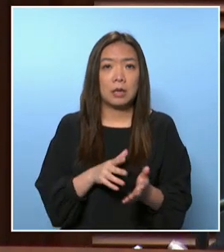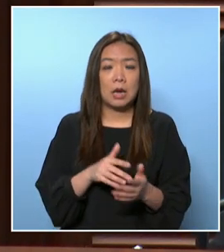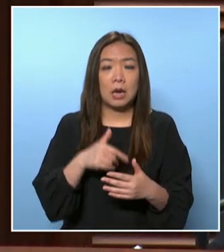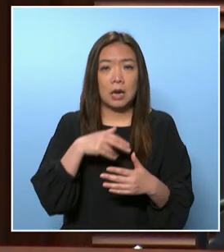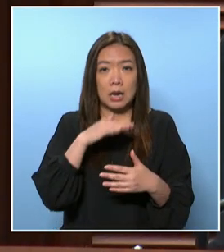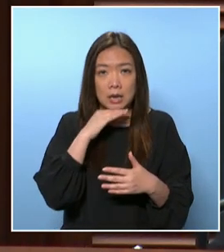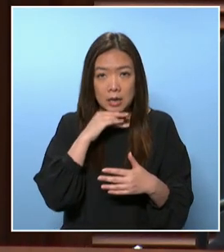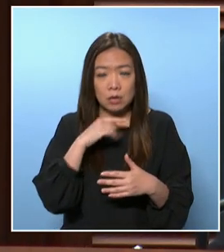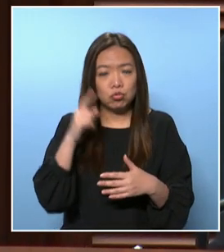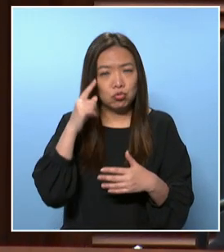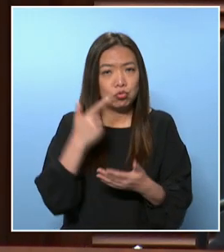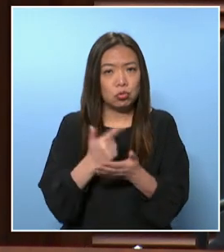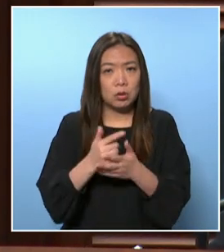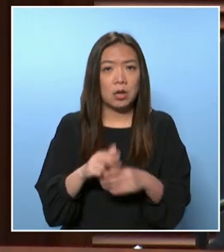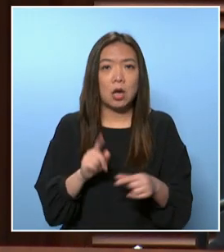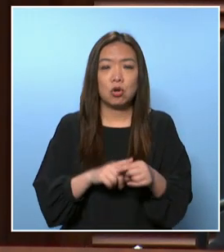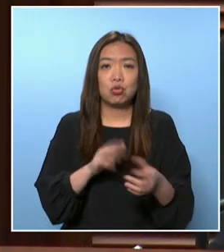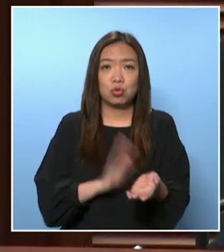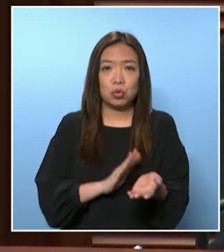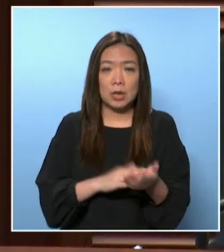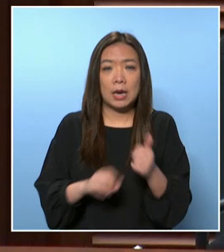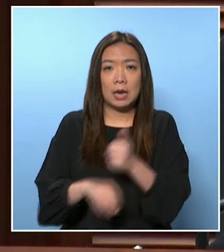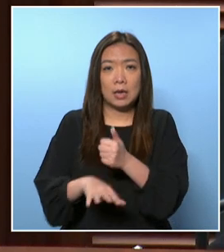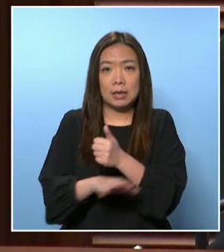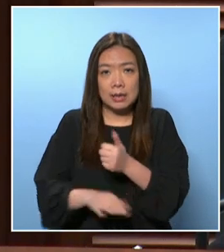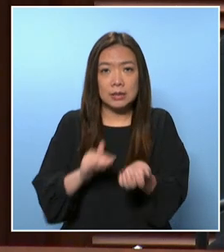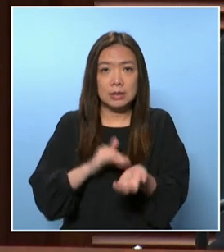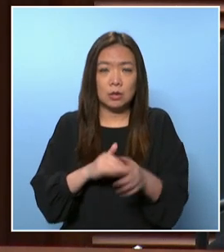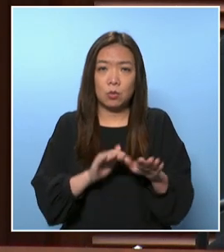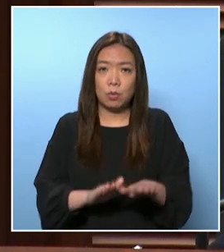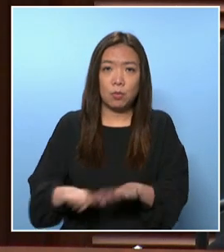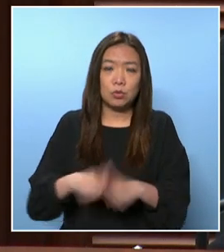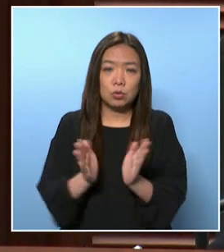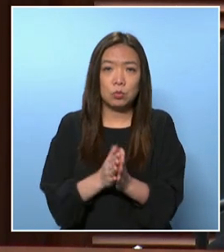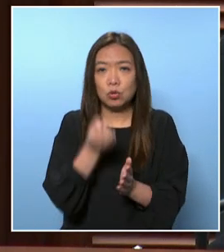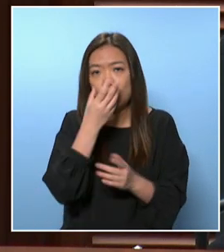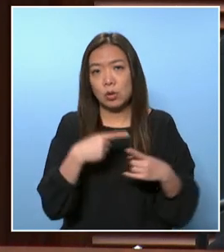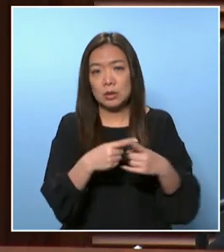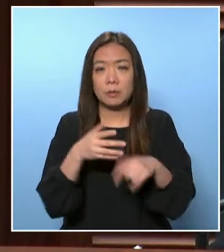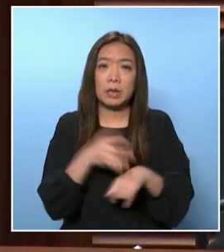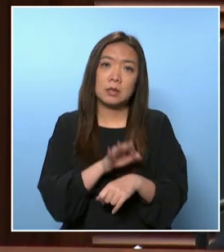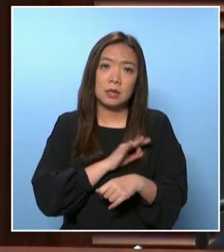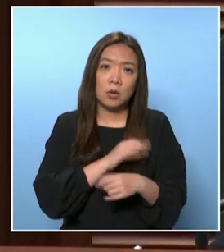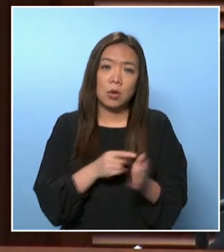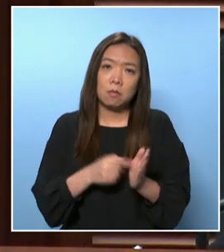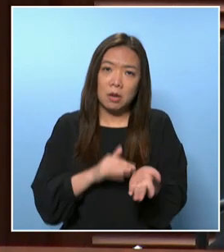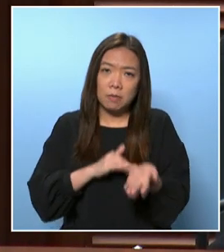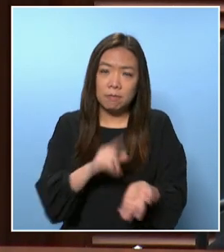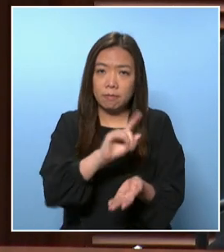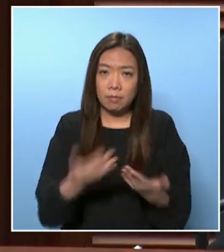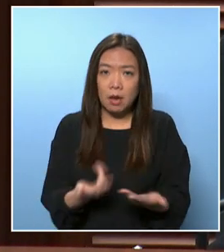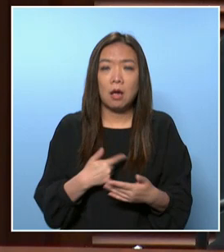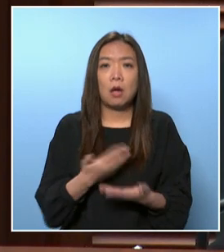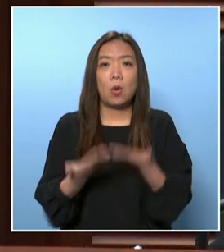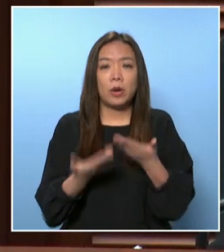a blueprint. What we like to emphasize is that the TCM can render assistance